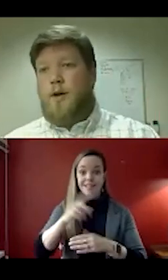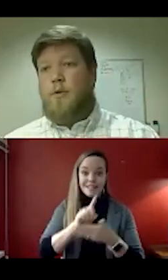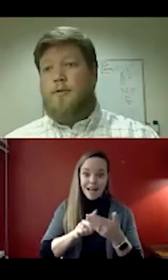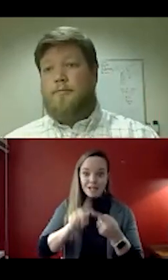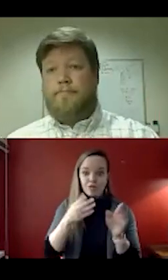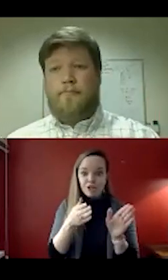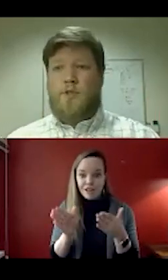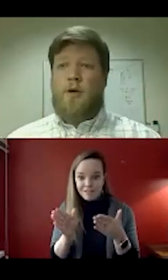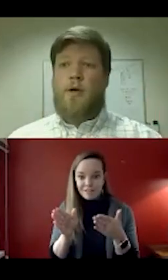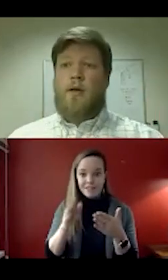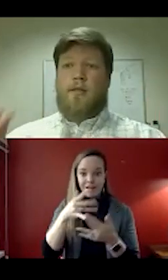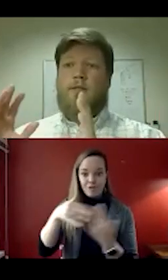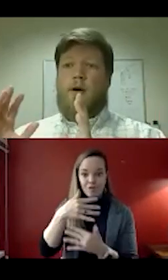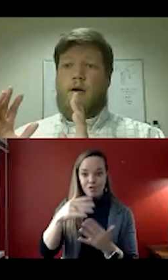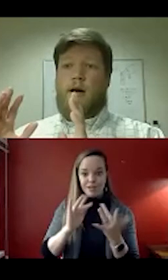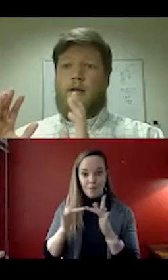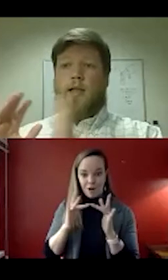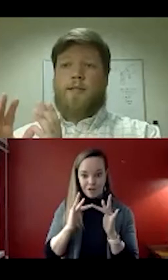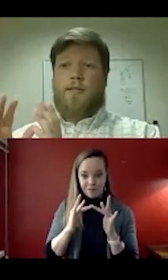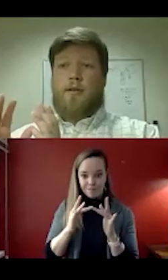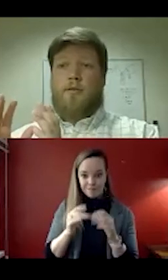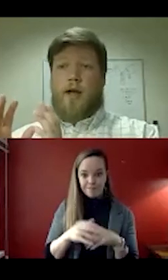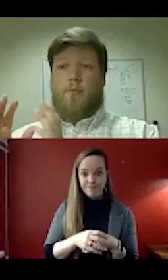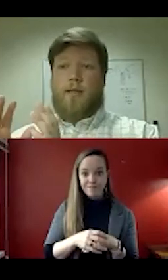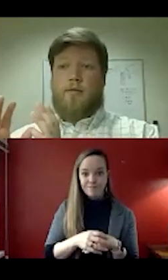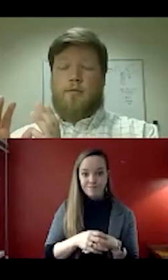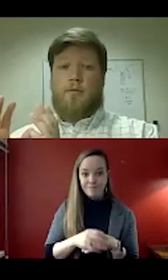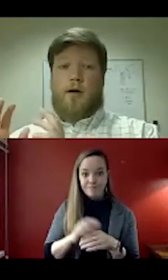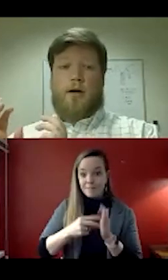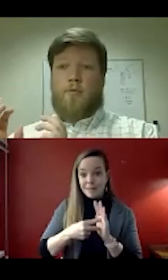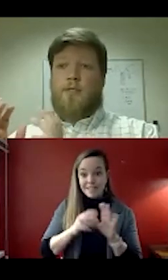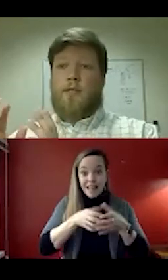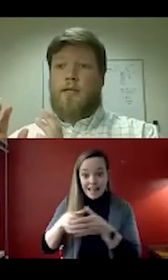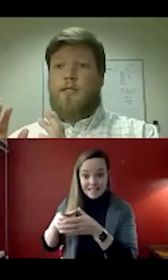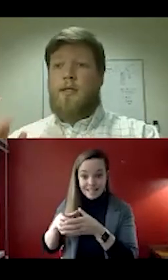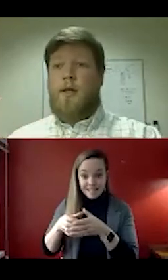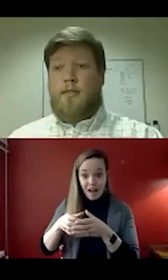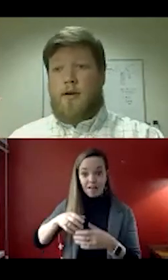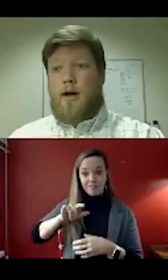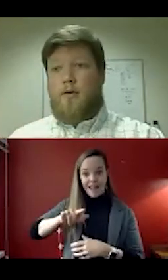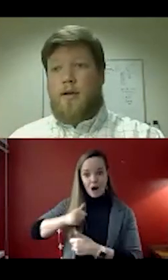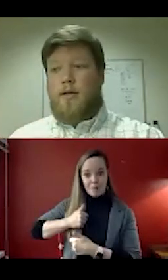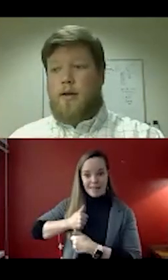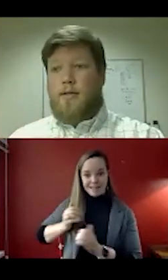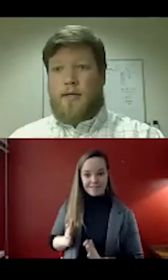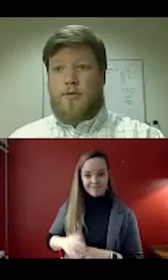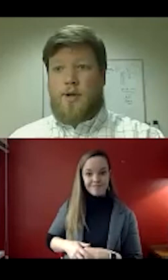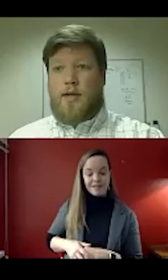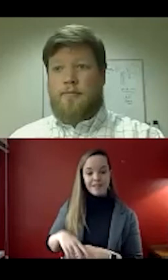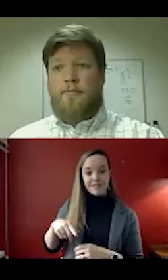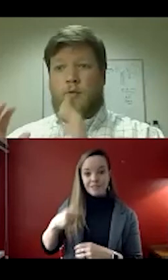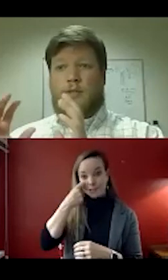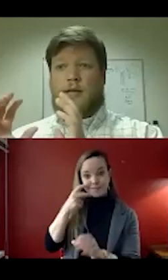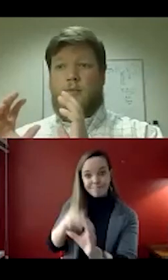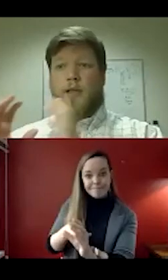social network. So these are classes of airmen who have recently enlisted. They're now in technical